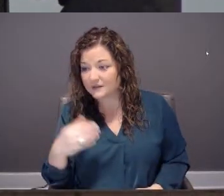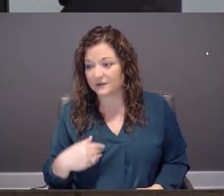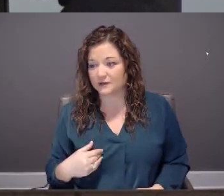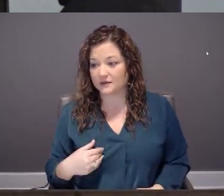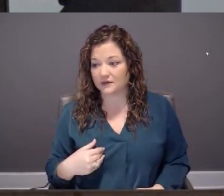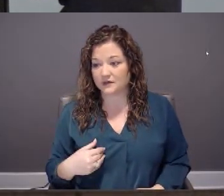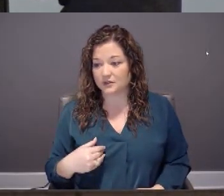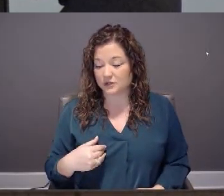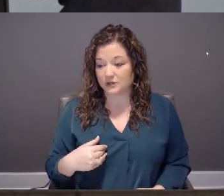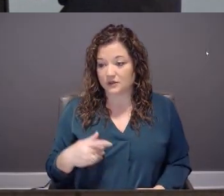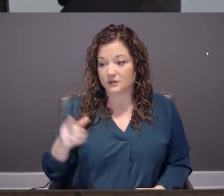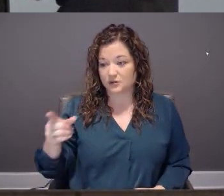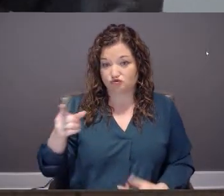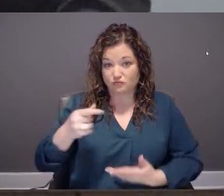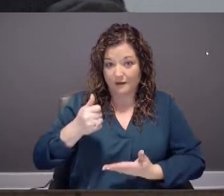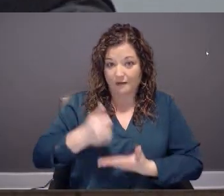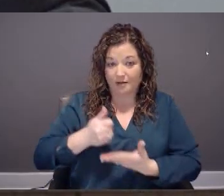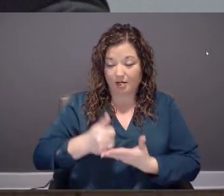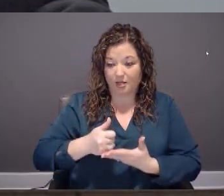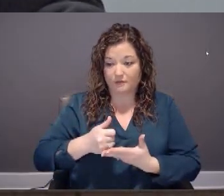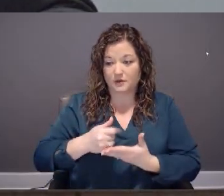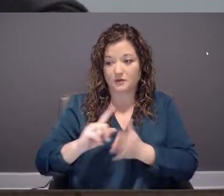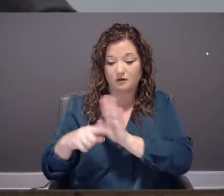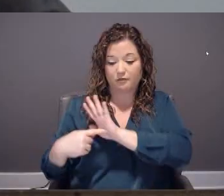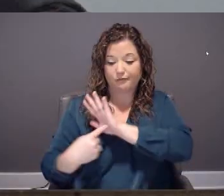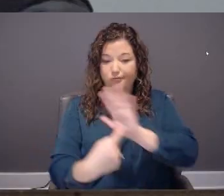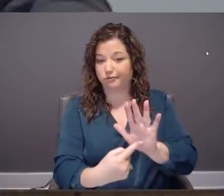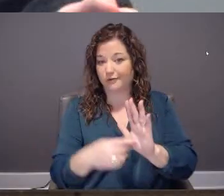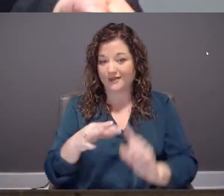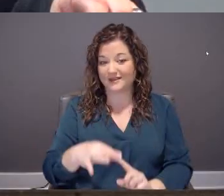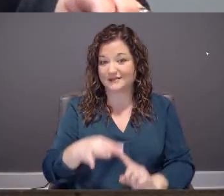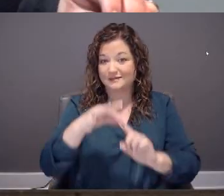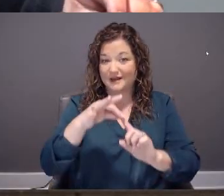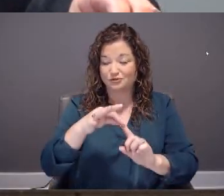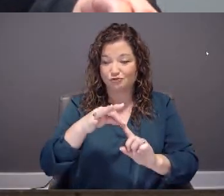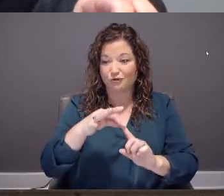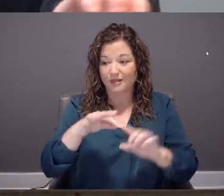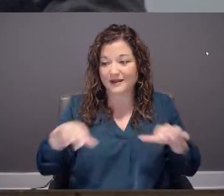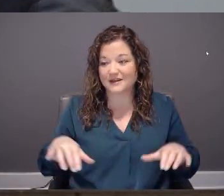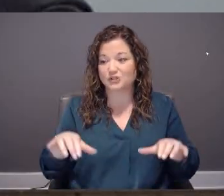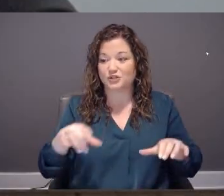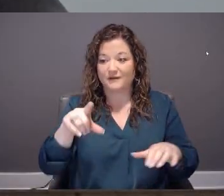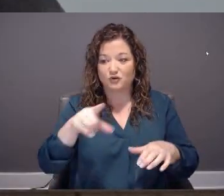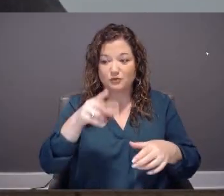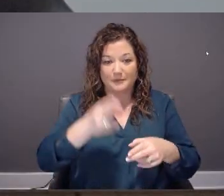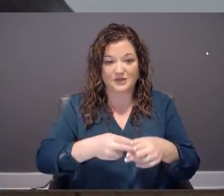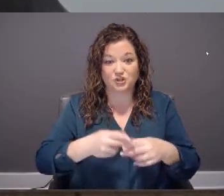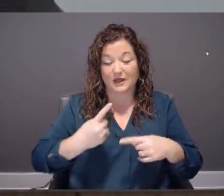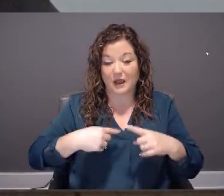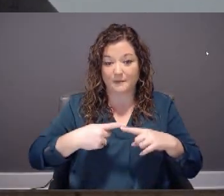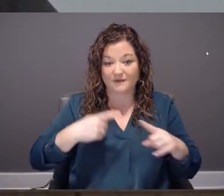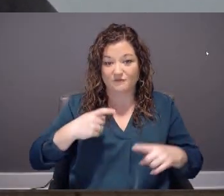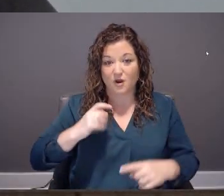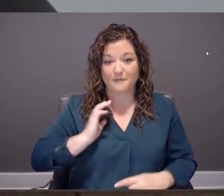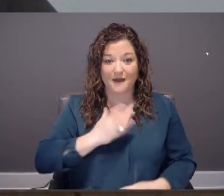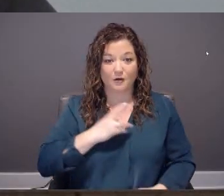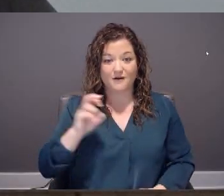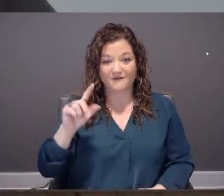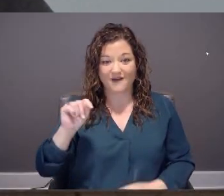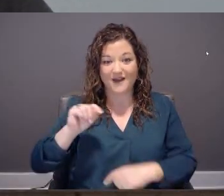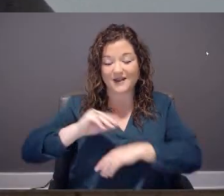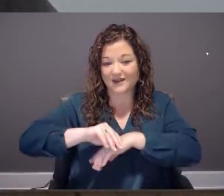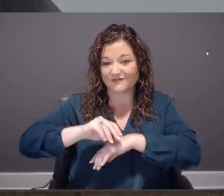help unveil that special initiative you mentioned that's coming out of our Veterans Advisory Board. We worked with